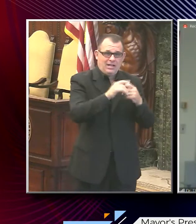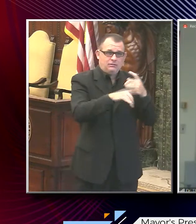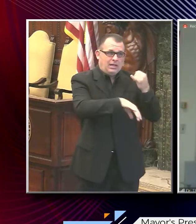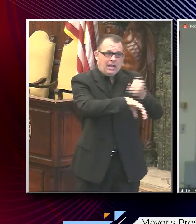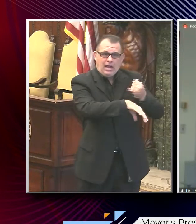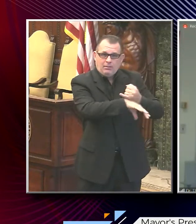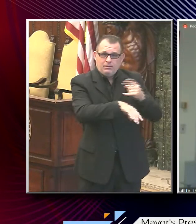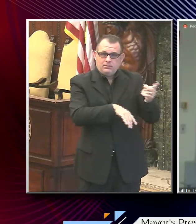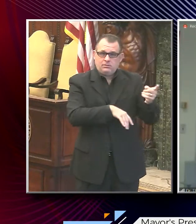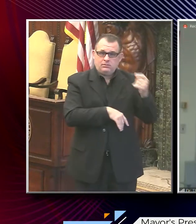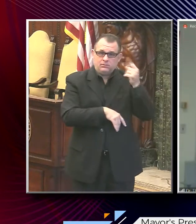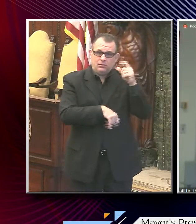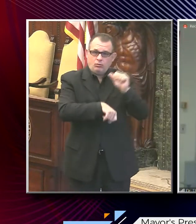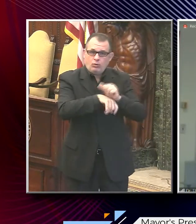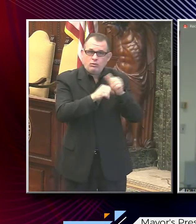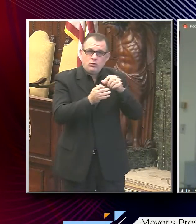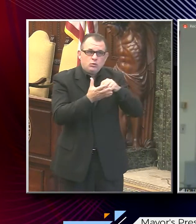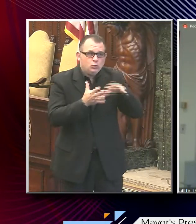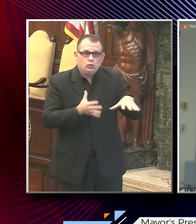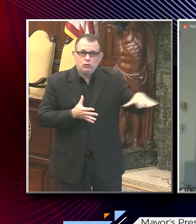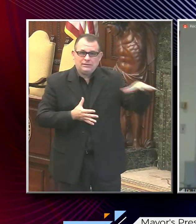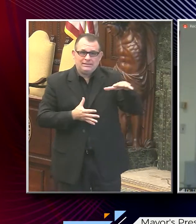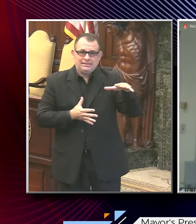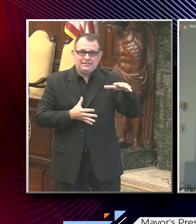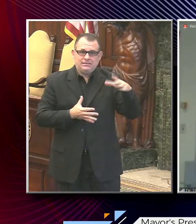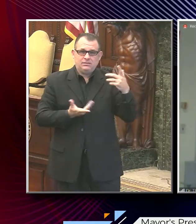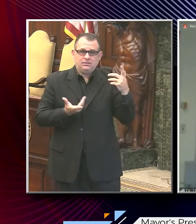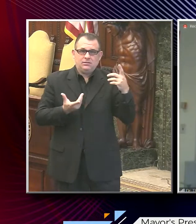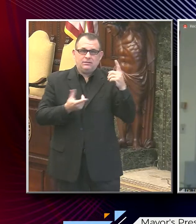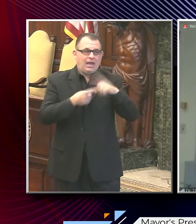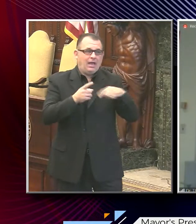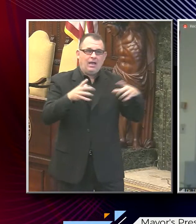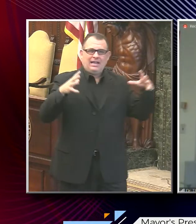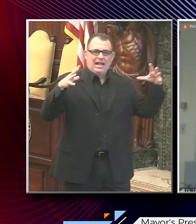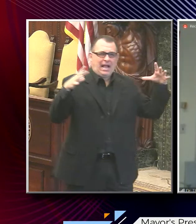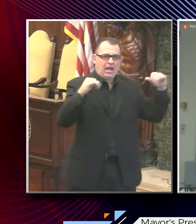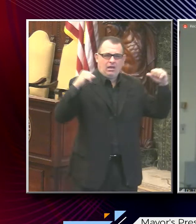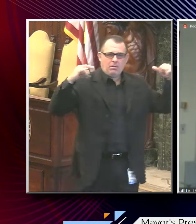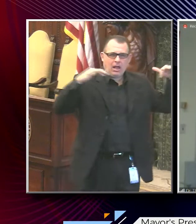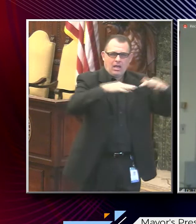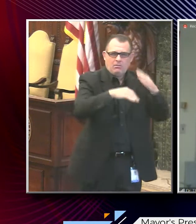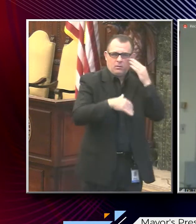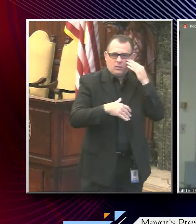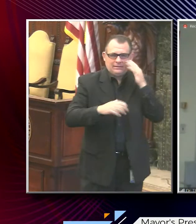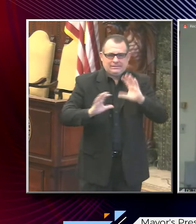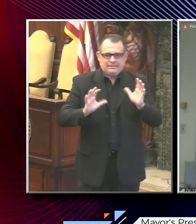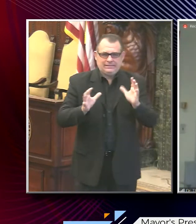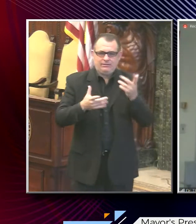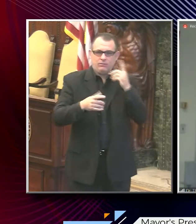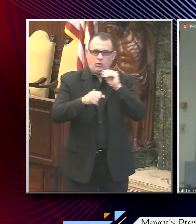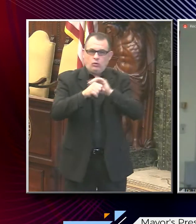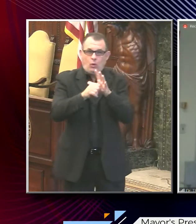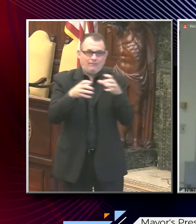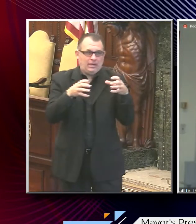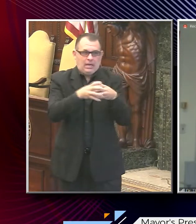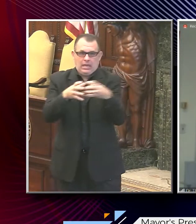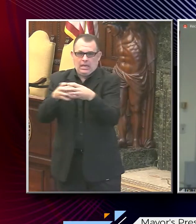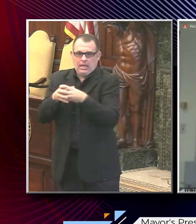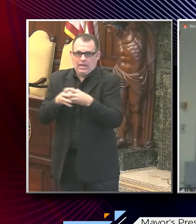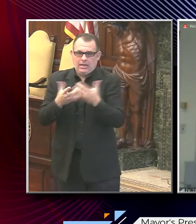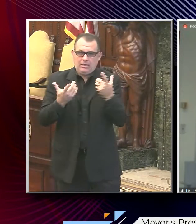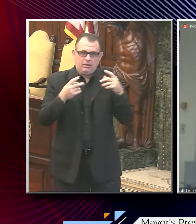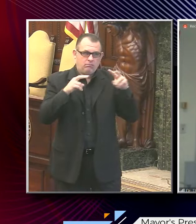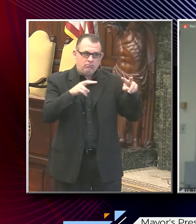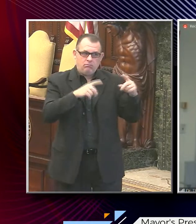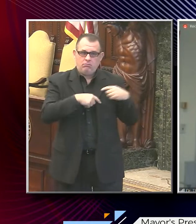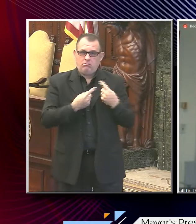students on preventing high-risk gatherings off campus. So far, we've had no COVID clusters in colleges, but we're going to stay in close contact with the